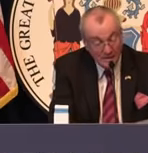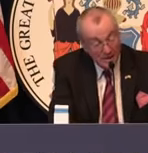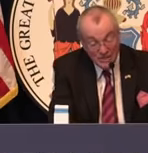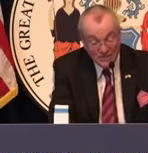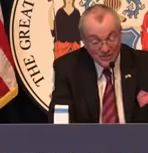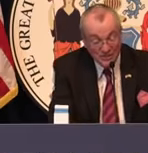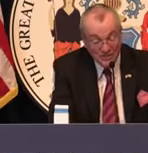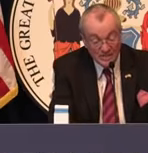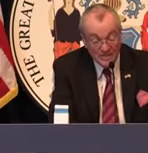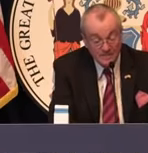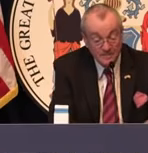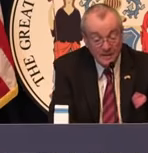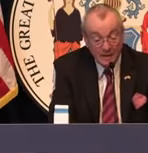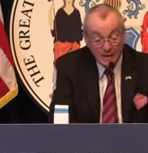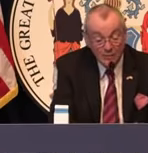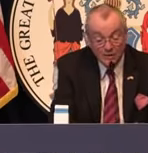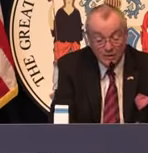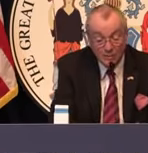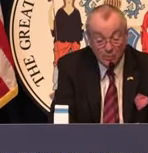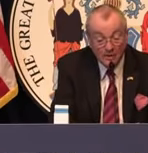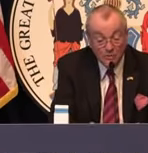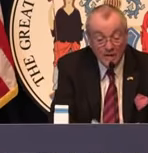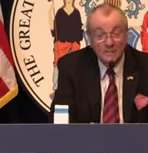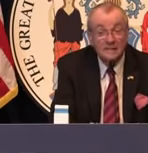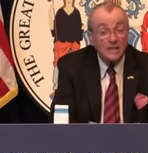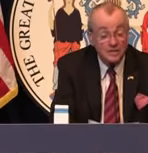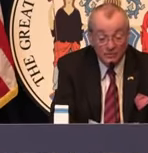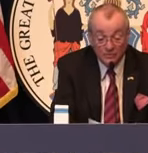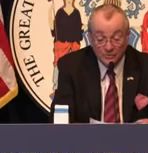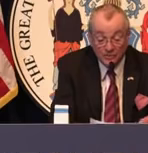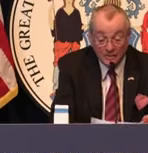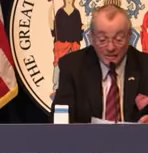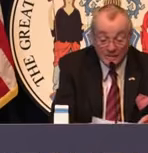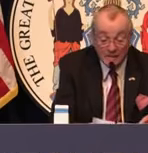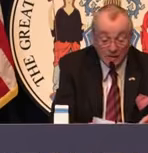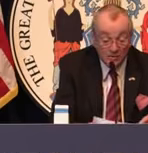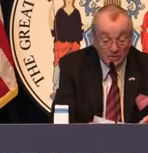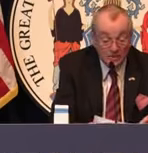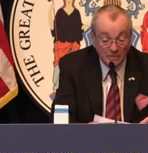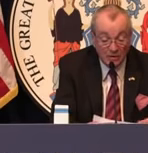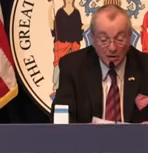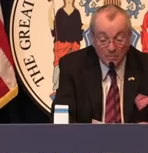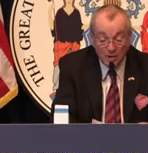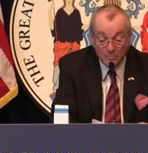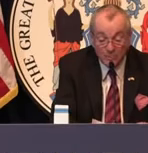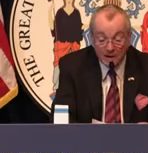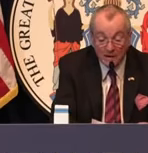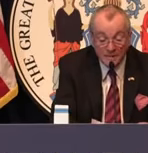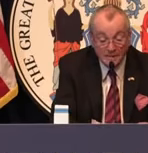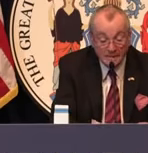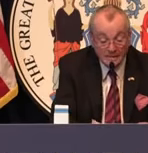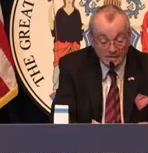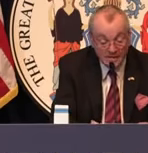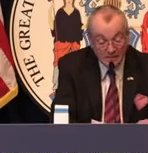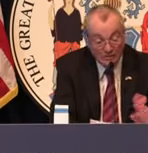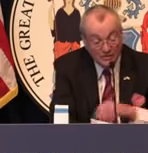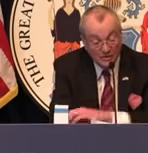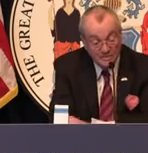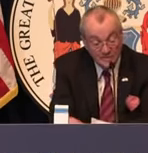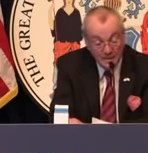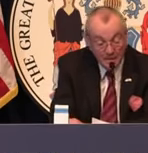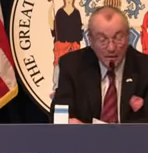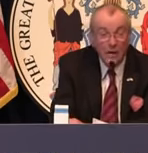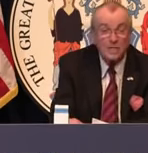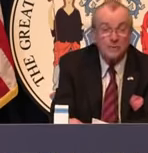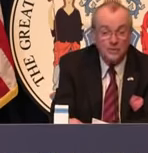strain on these facilities. And with the report and recommendations from Cindy and Carol and team, we are better prepared to take this